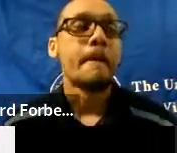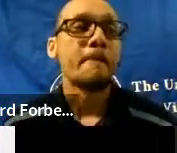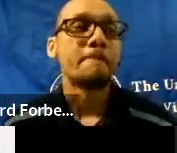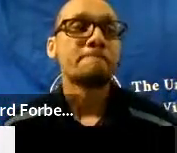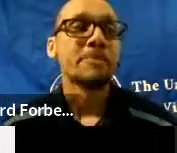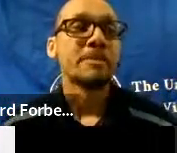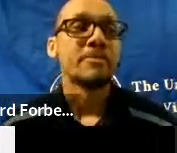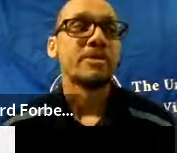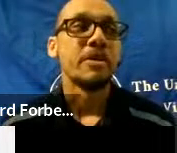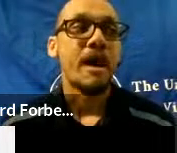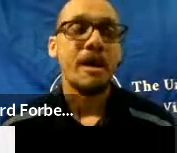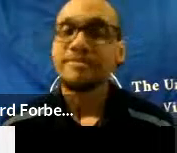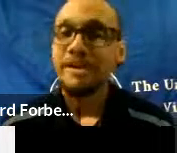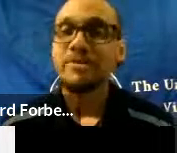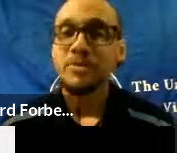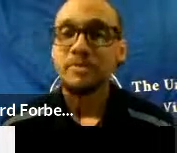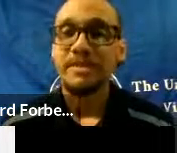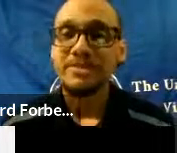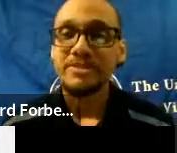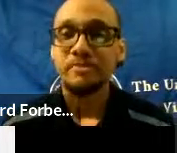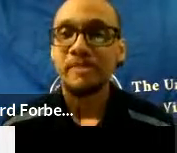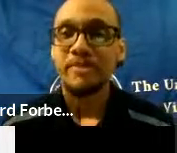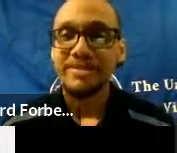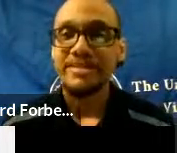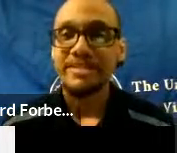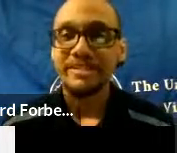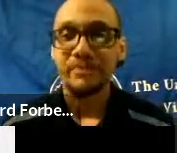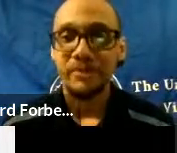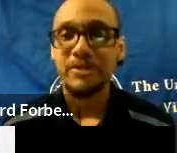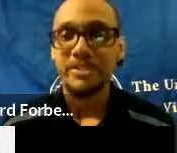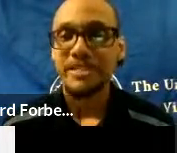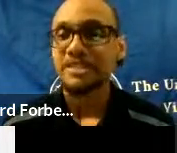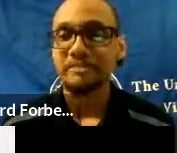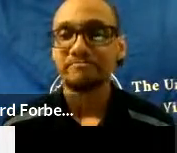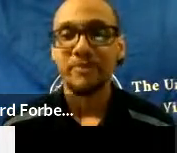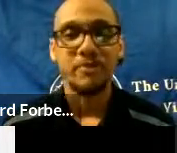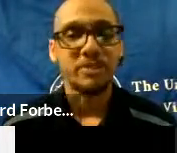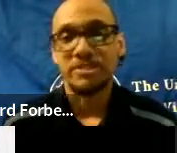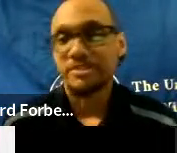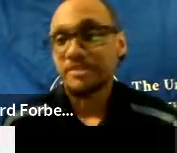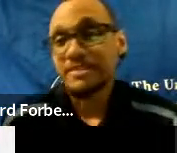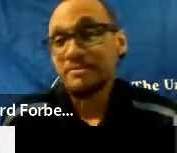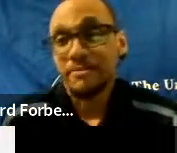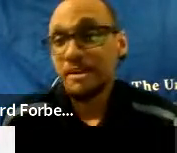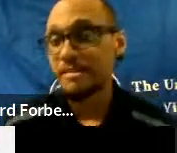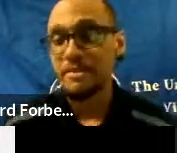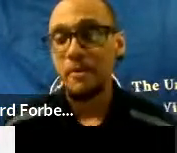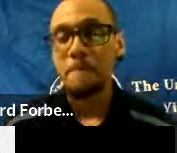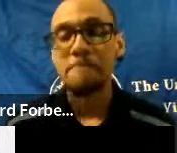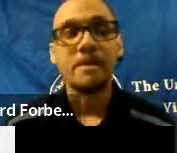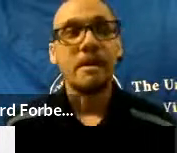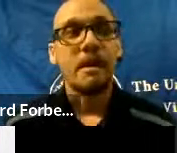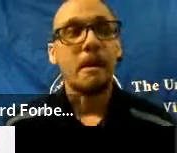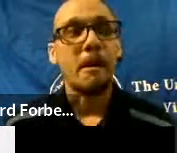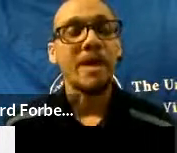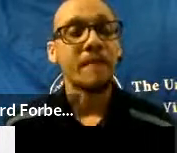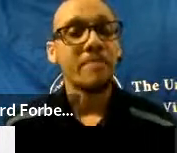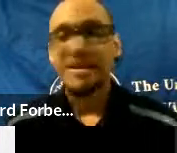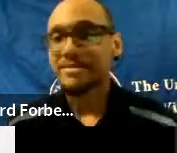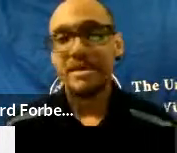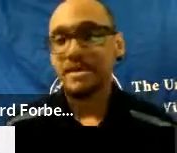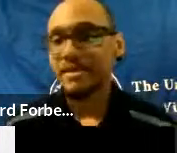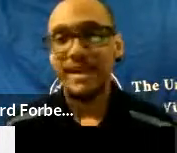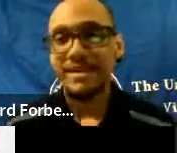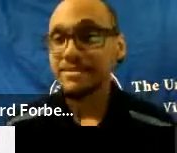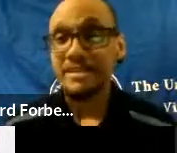that. All of that was replaced with memorization and regurgitation, which isn't fun, And